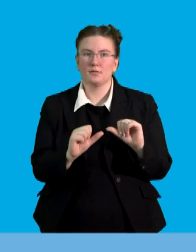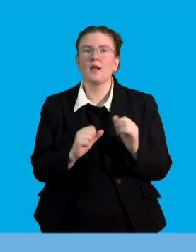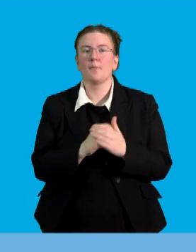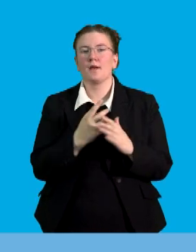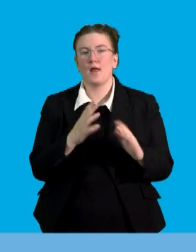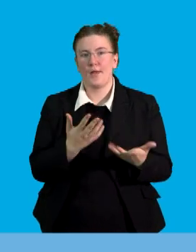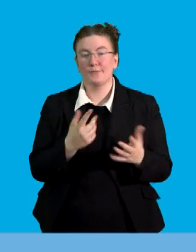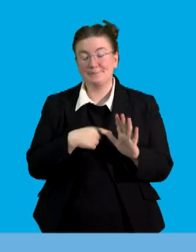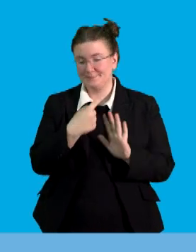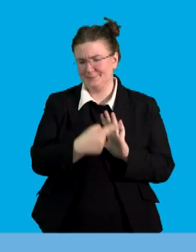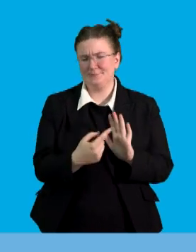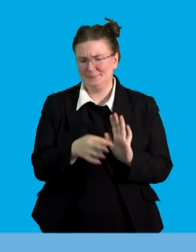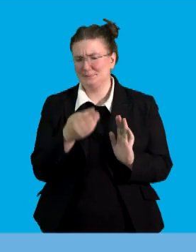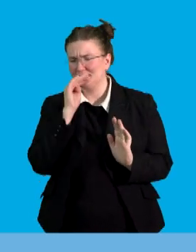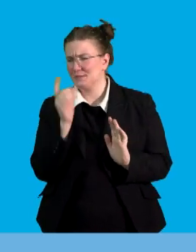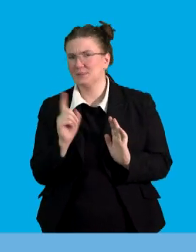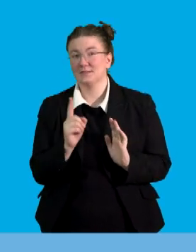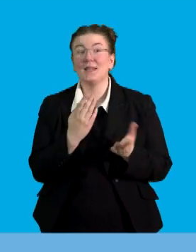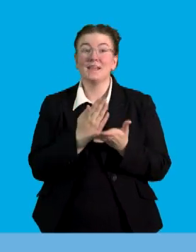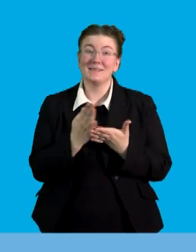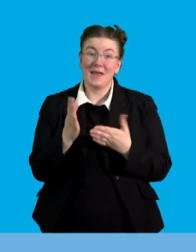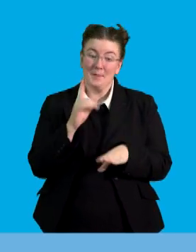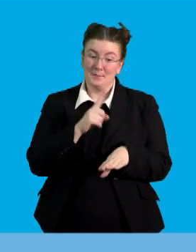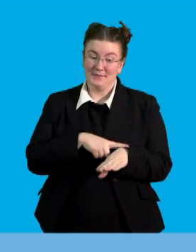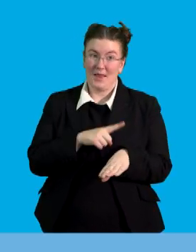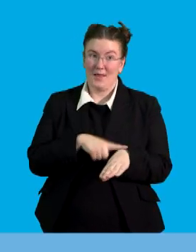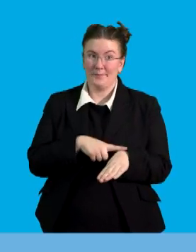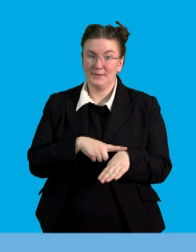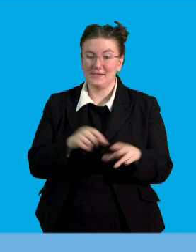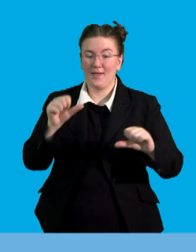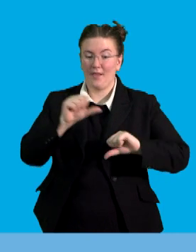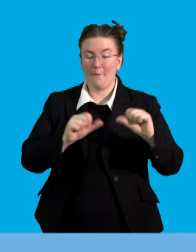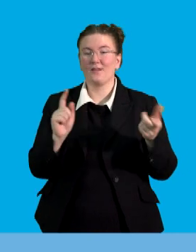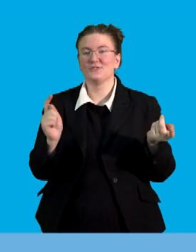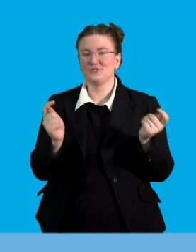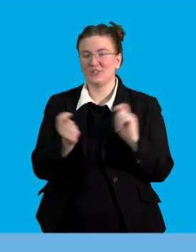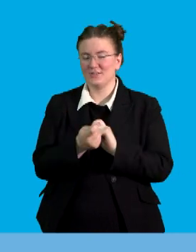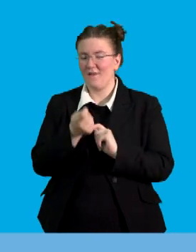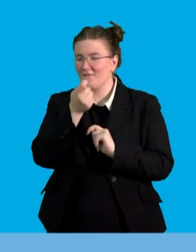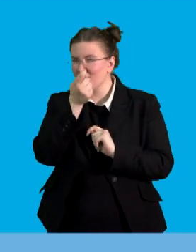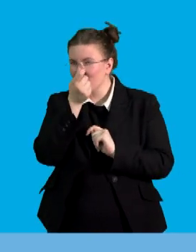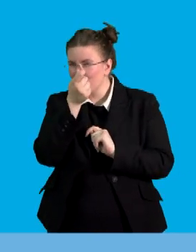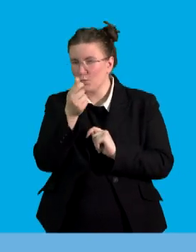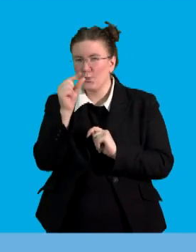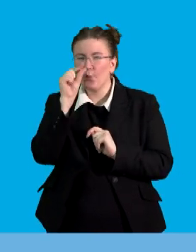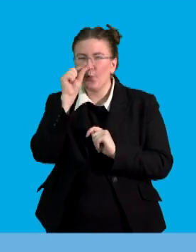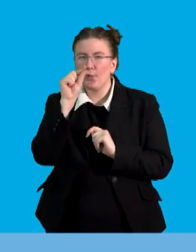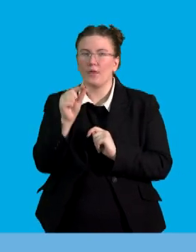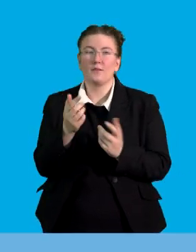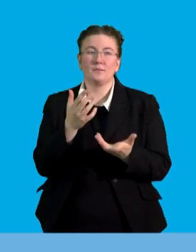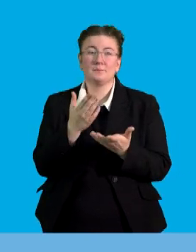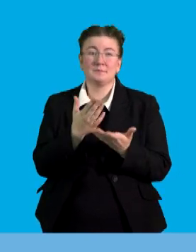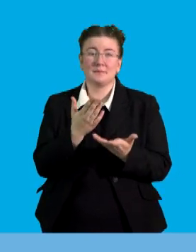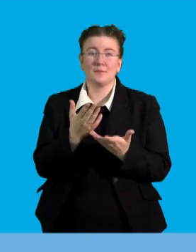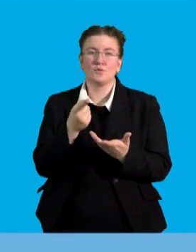or what are those senses? Sometimes a chemical reaction or a chemical changes can be smelled. So basically, sometimes when